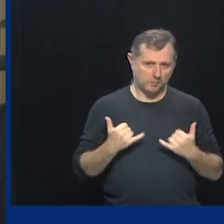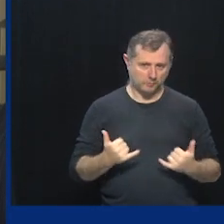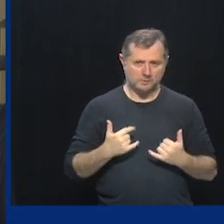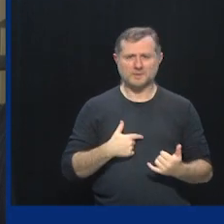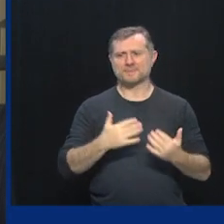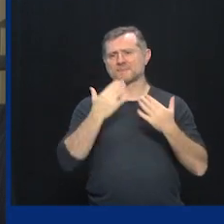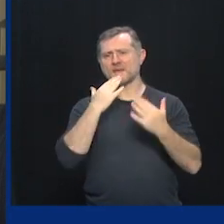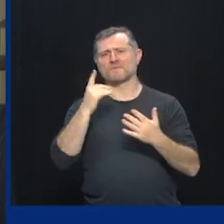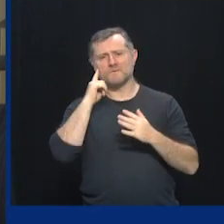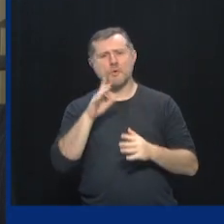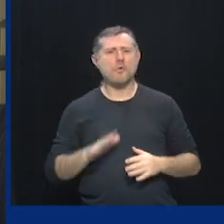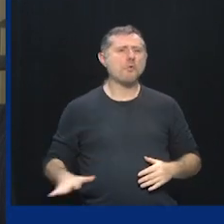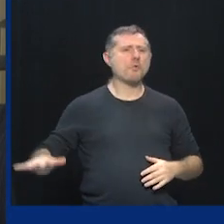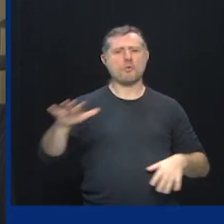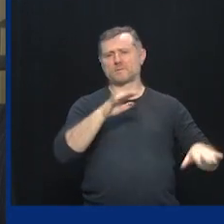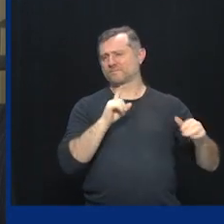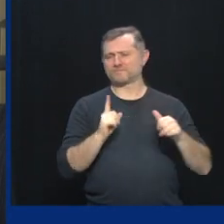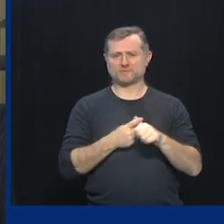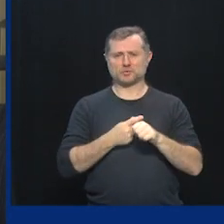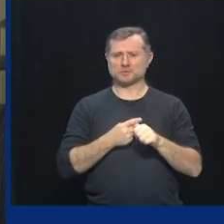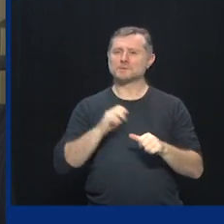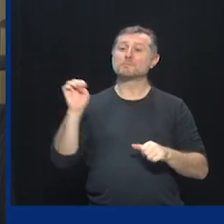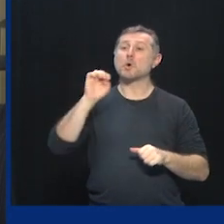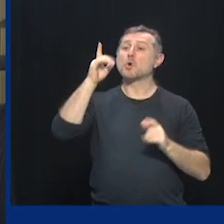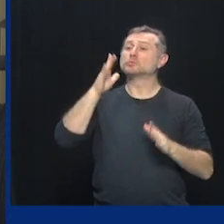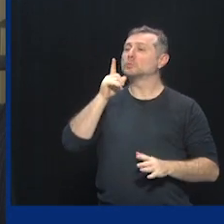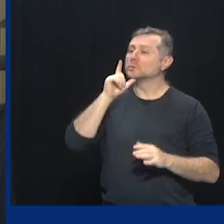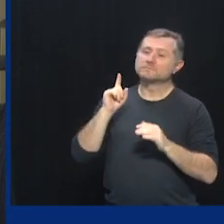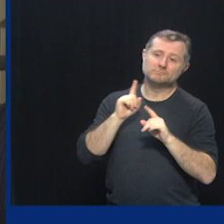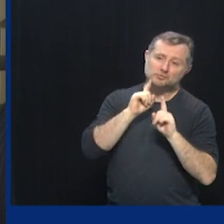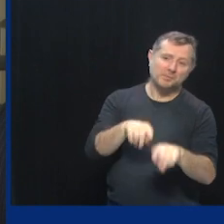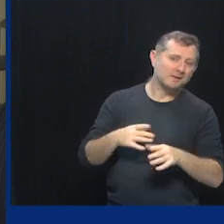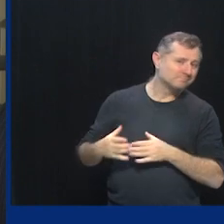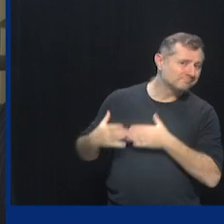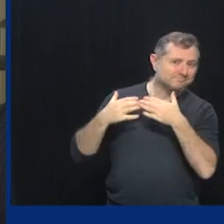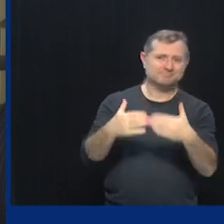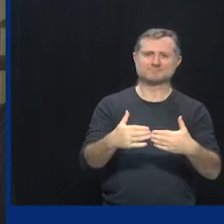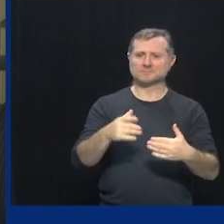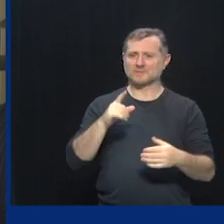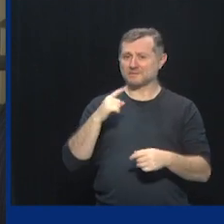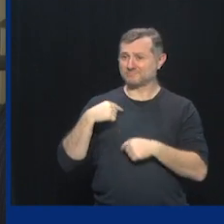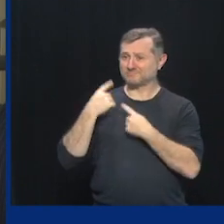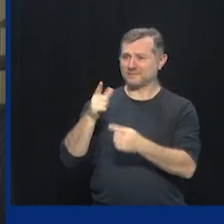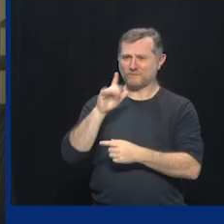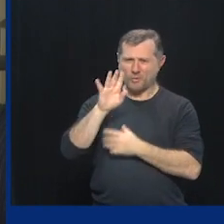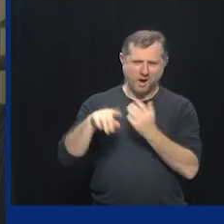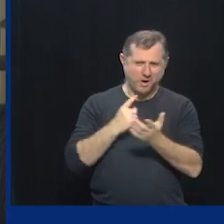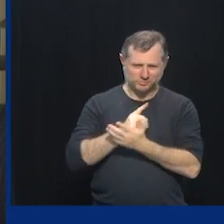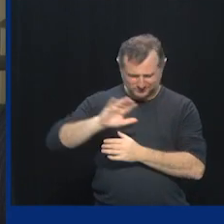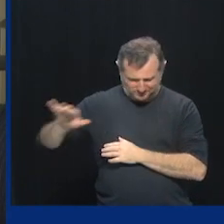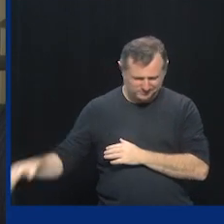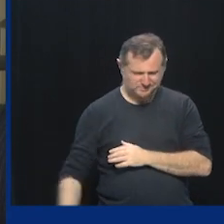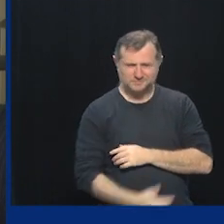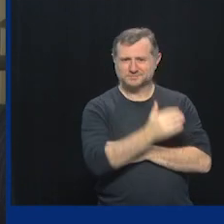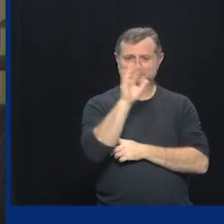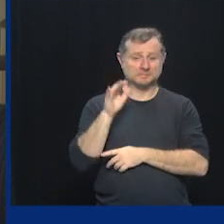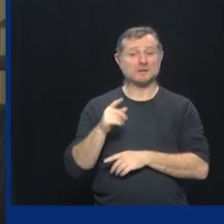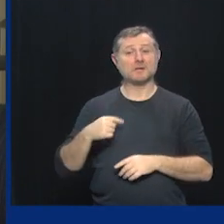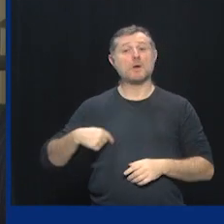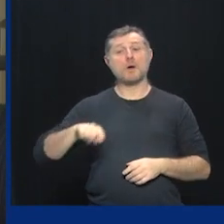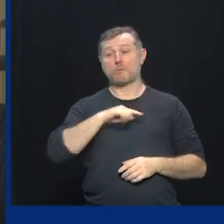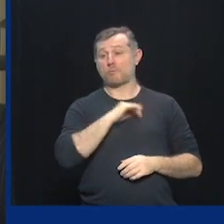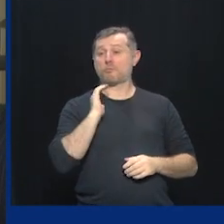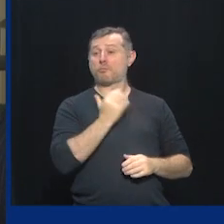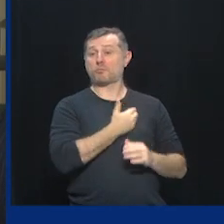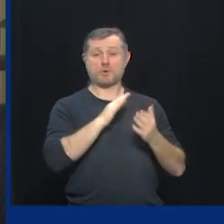for everything that they've done in the last 24 hours. Our community says thank you to all of